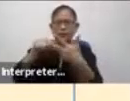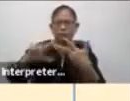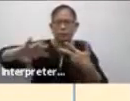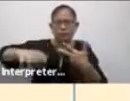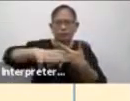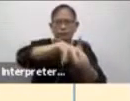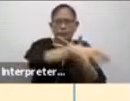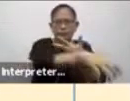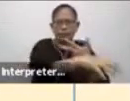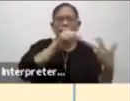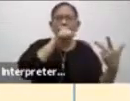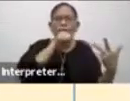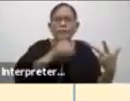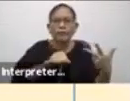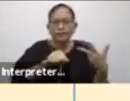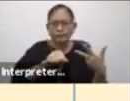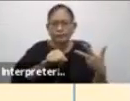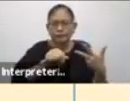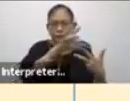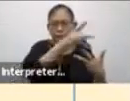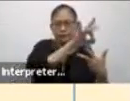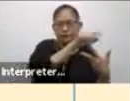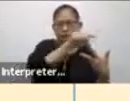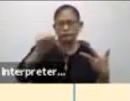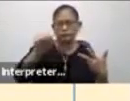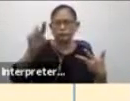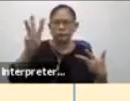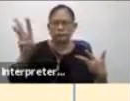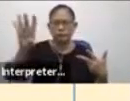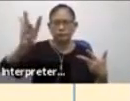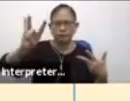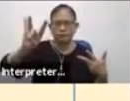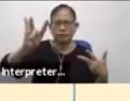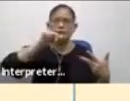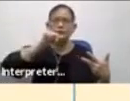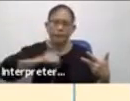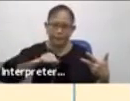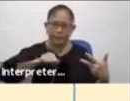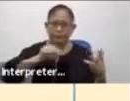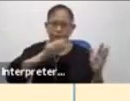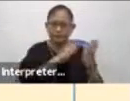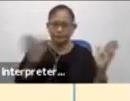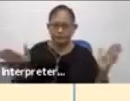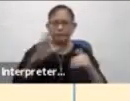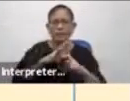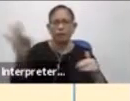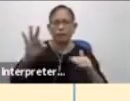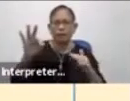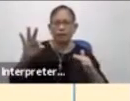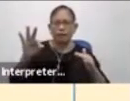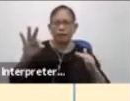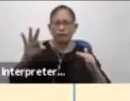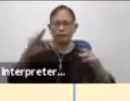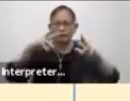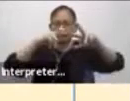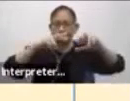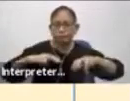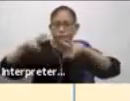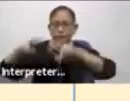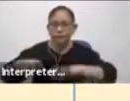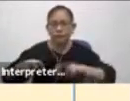aged between 18 to 68 years old. And the study covers